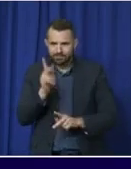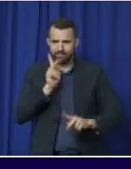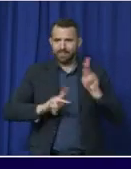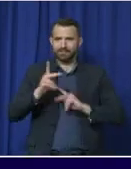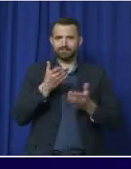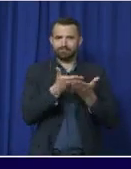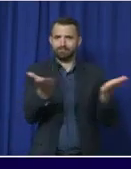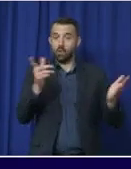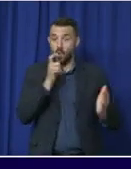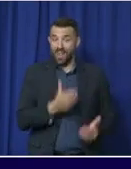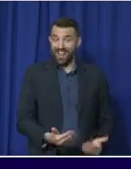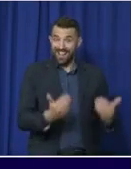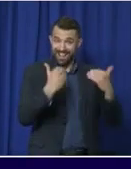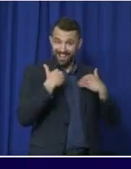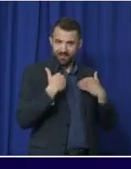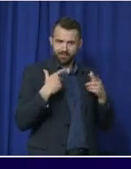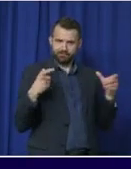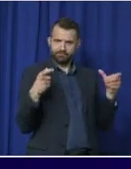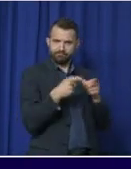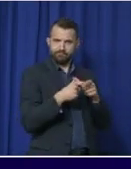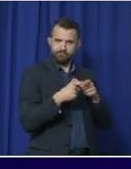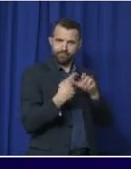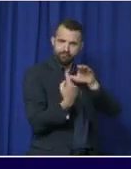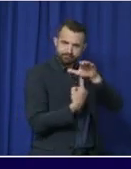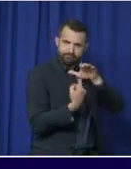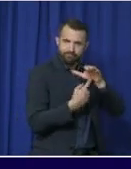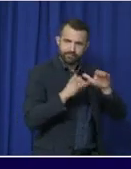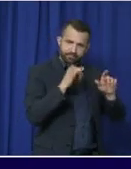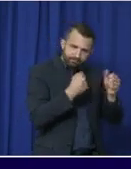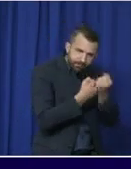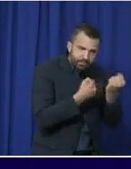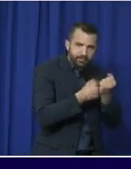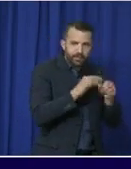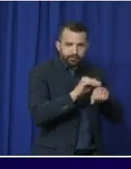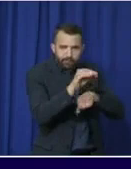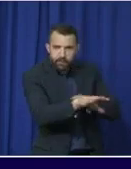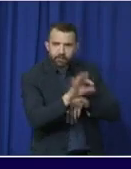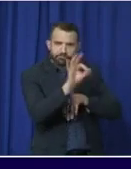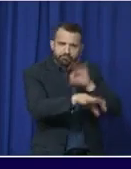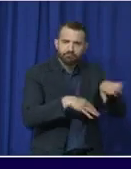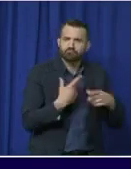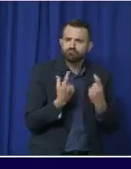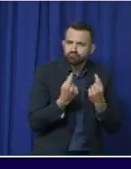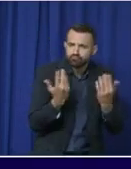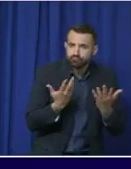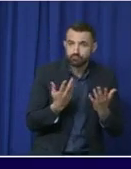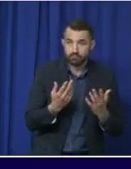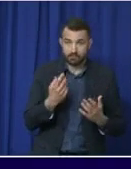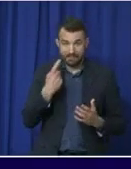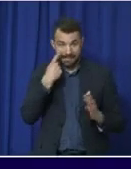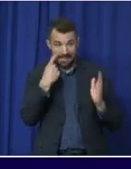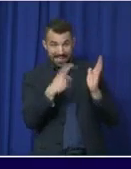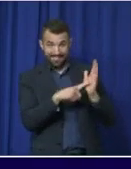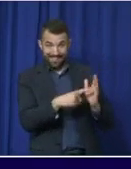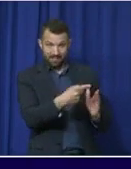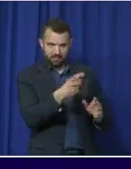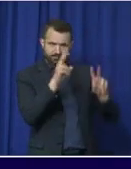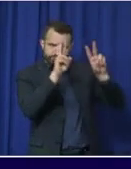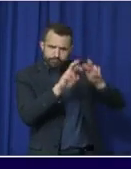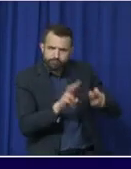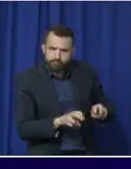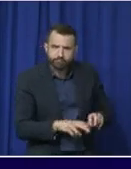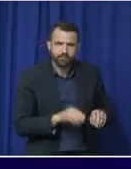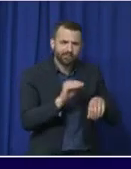Contact tracing is the process of identifying, assessing, and protecting people who have been exposed to disease. This